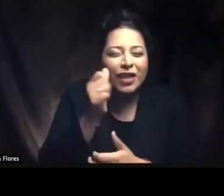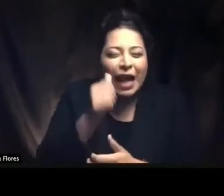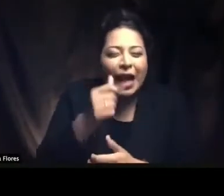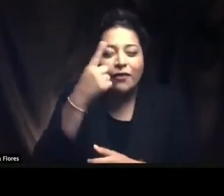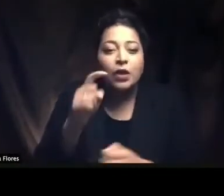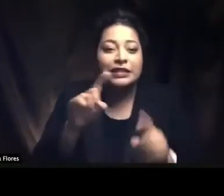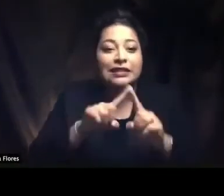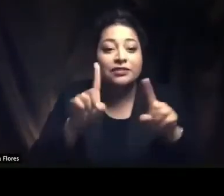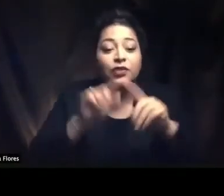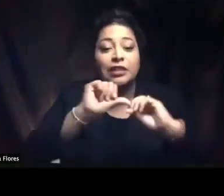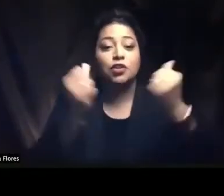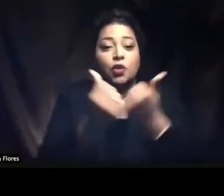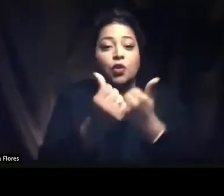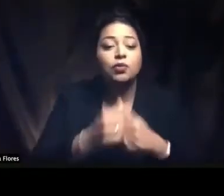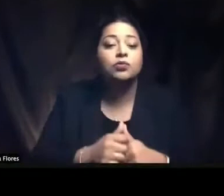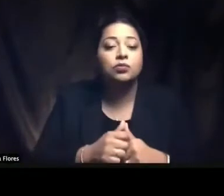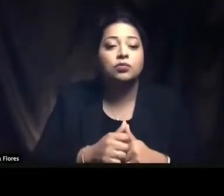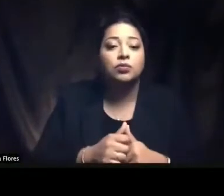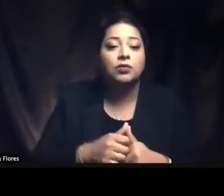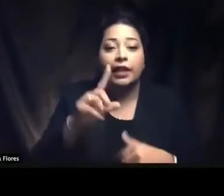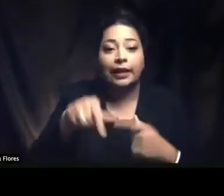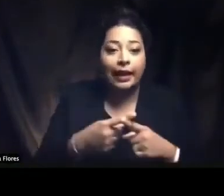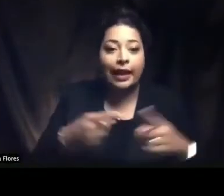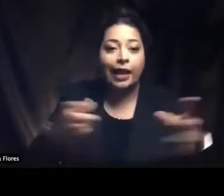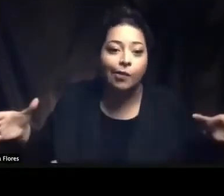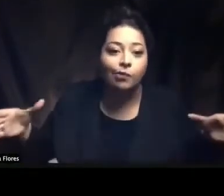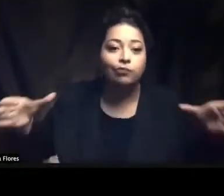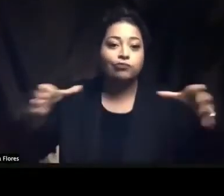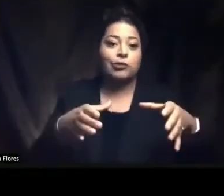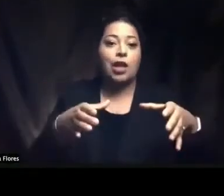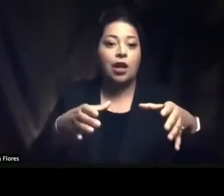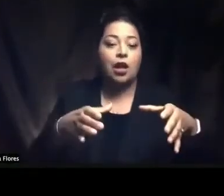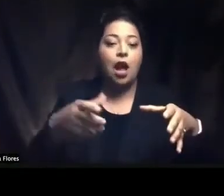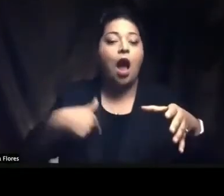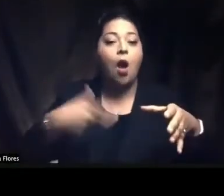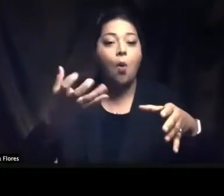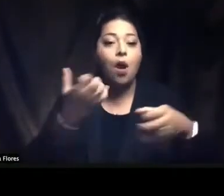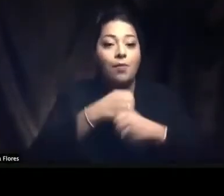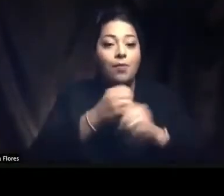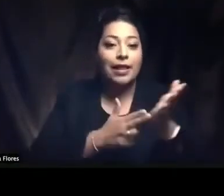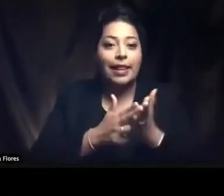associations and they're one neighborhood association and they come together. So I want to make